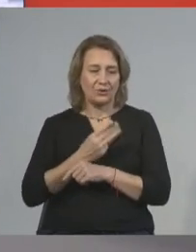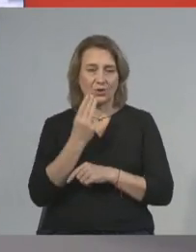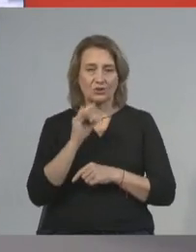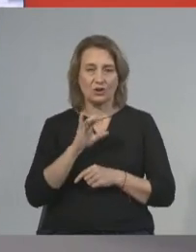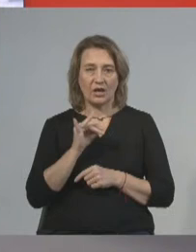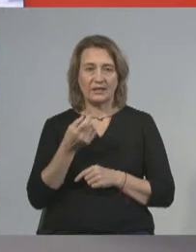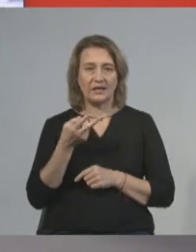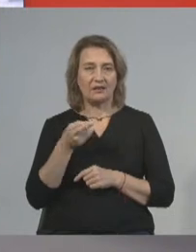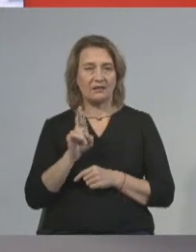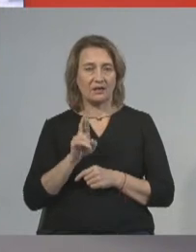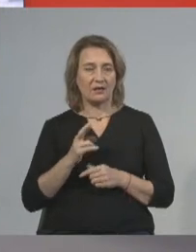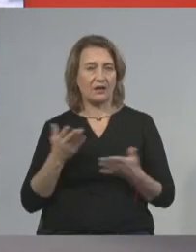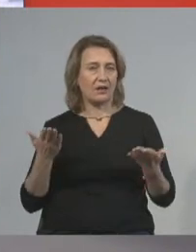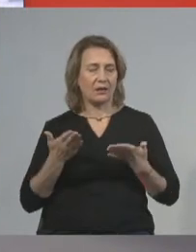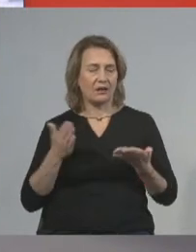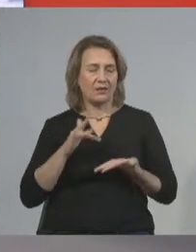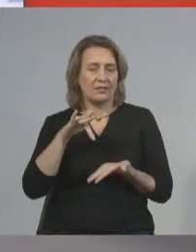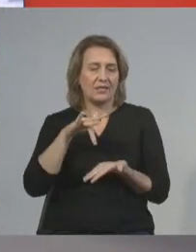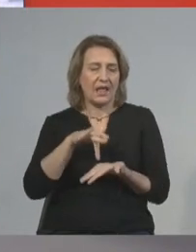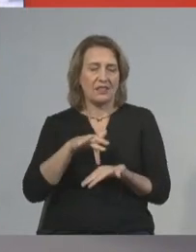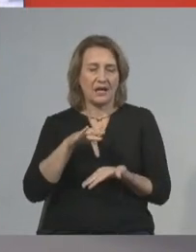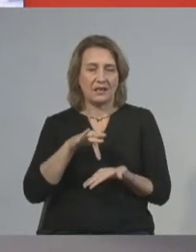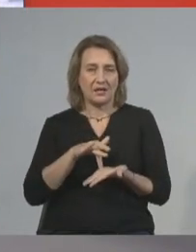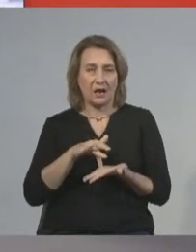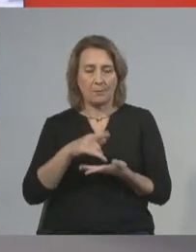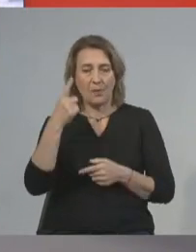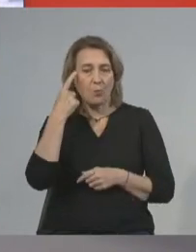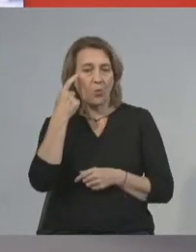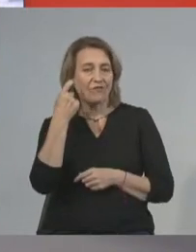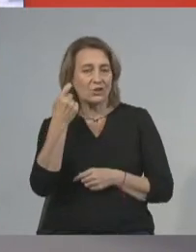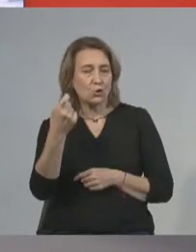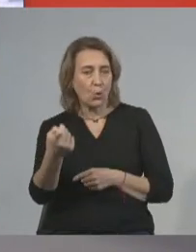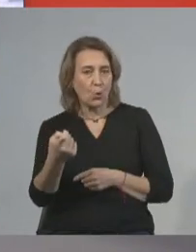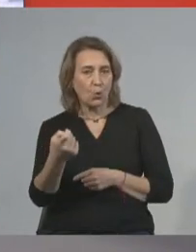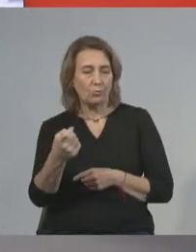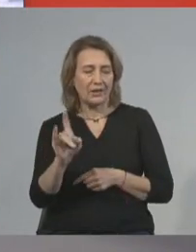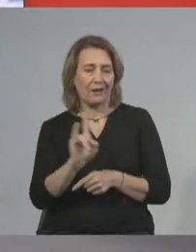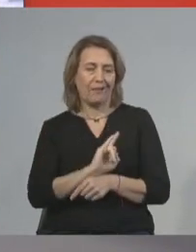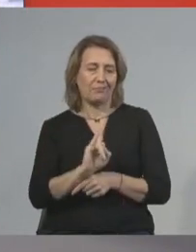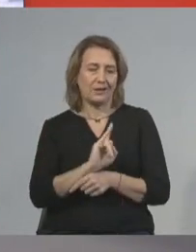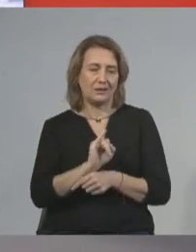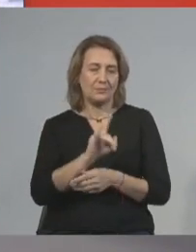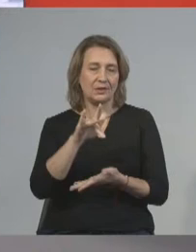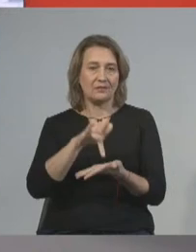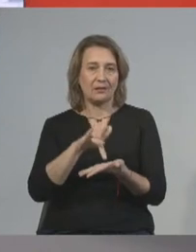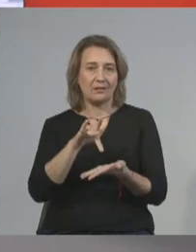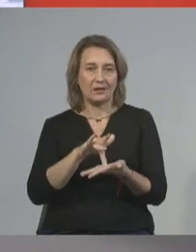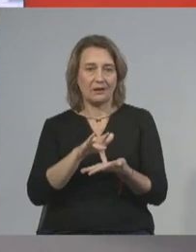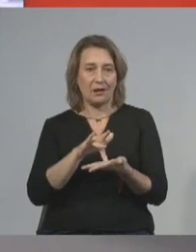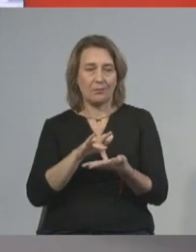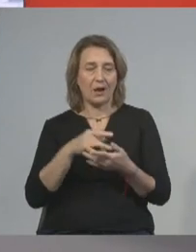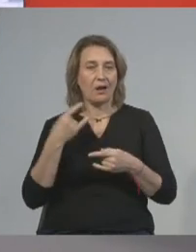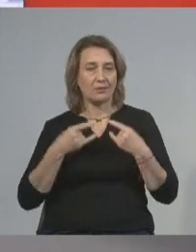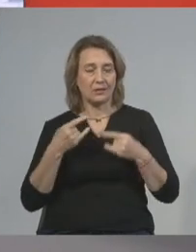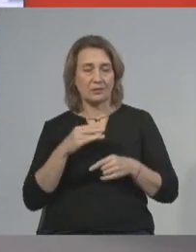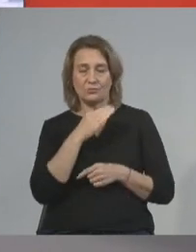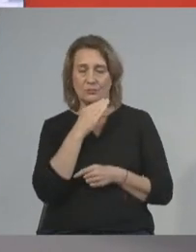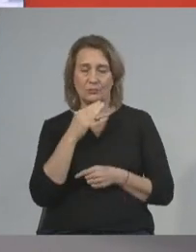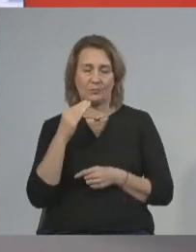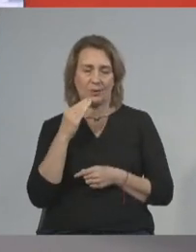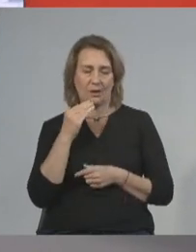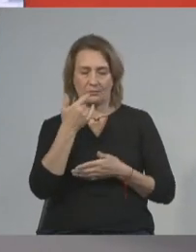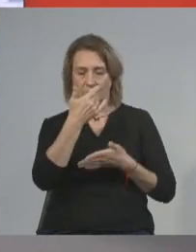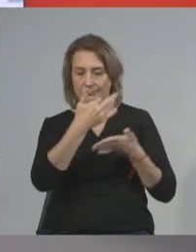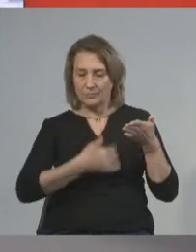life as well as videos by blogger sharing messages in telegram and animals channel they